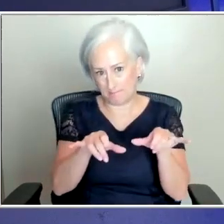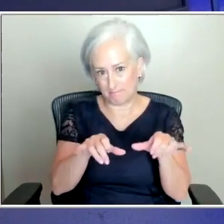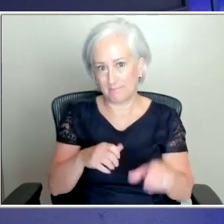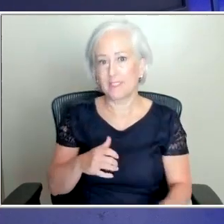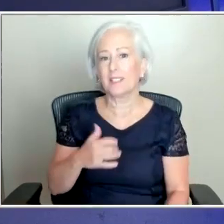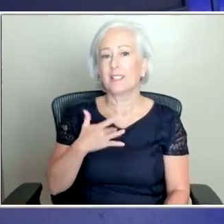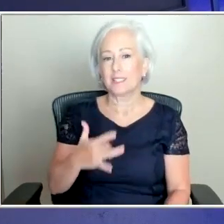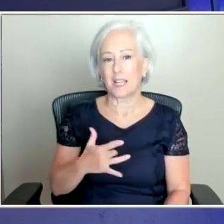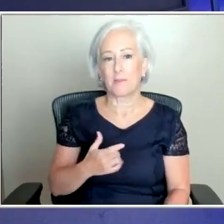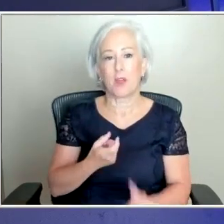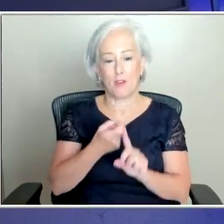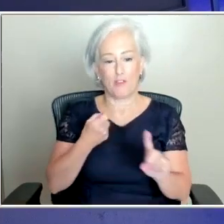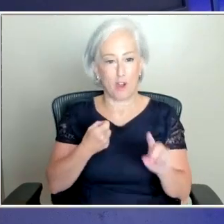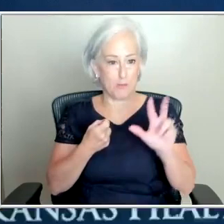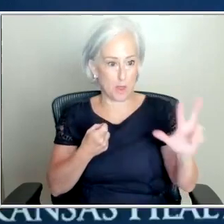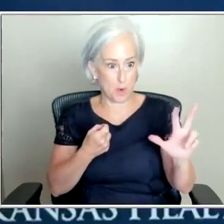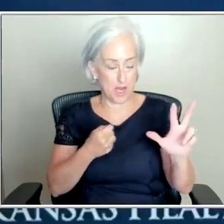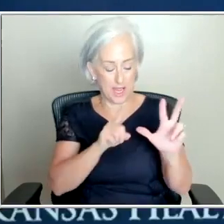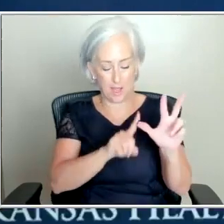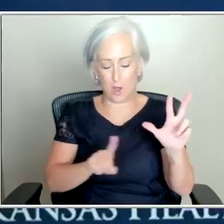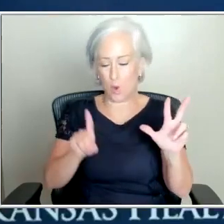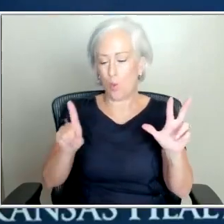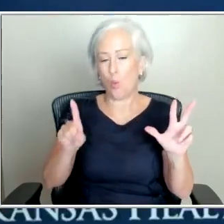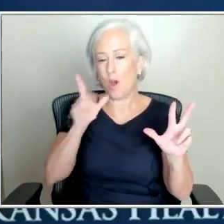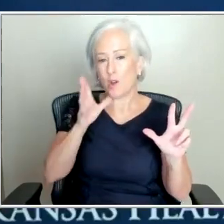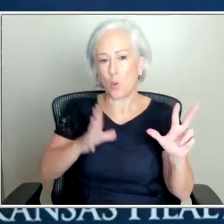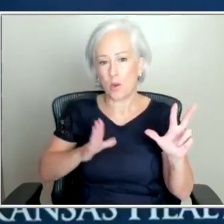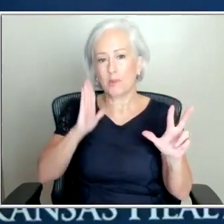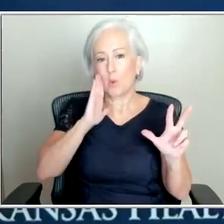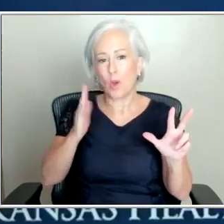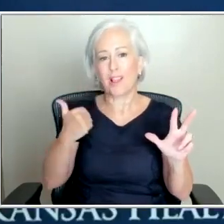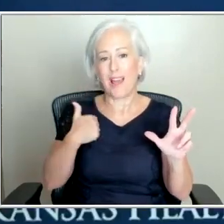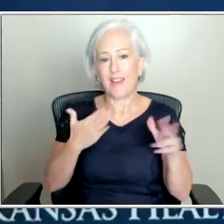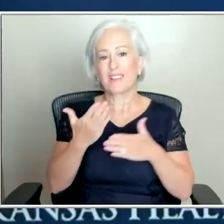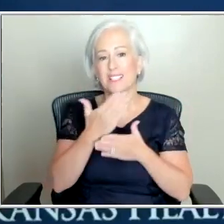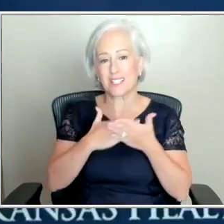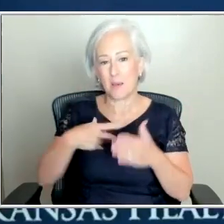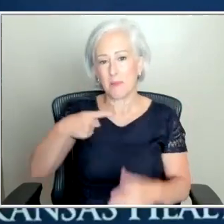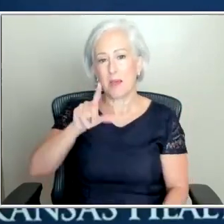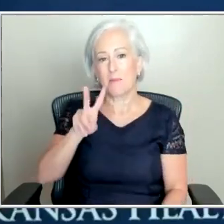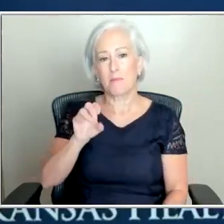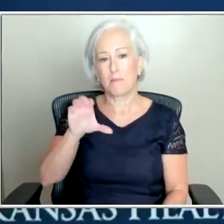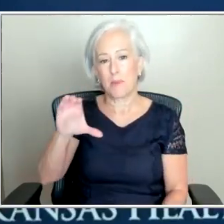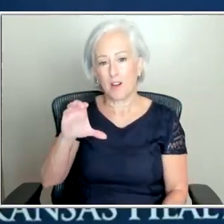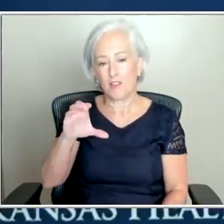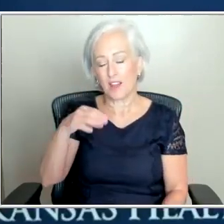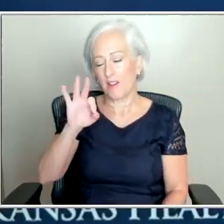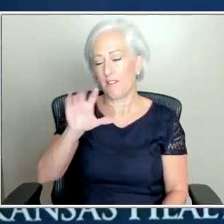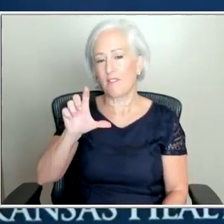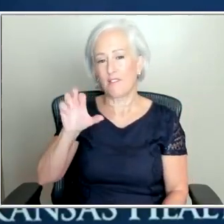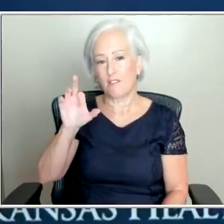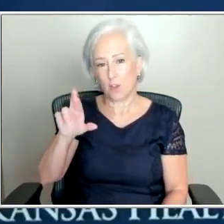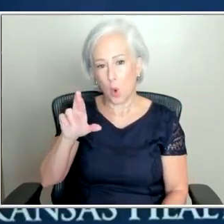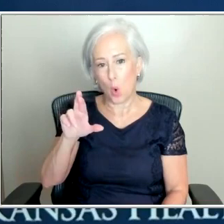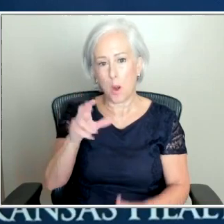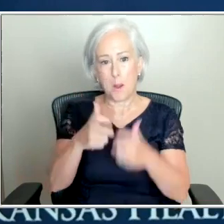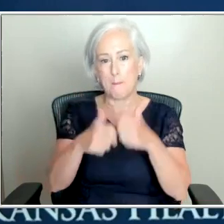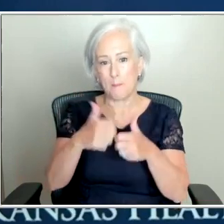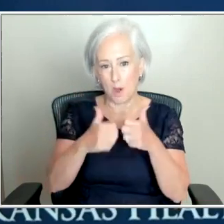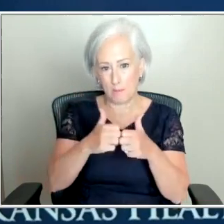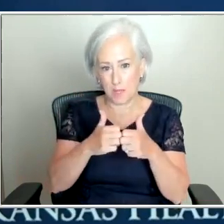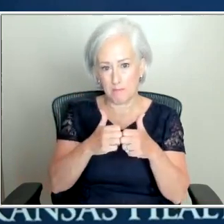1 in 3 women suffer from some kind of pelvic floor disorder. And it's also very common in men, not quite as common as it is in